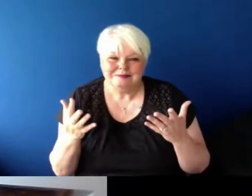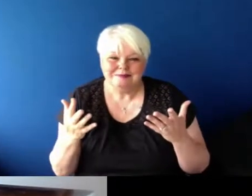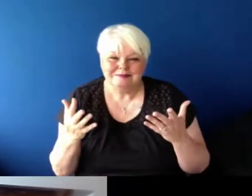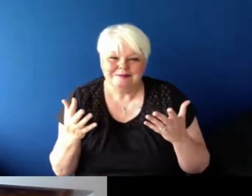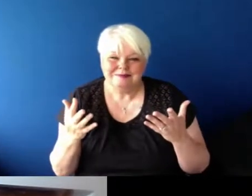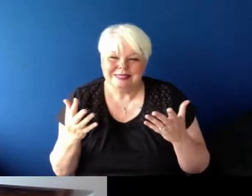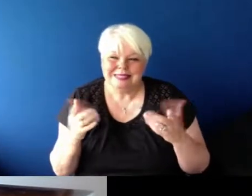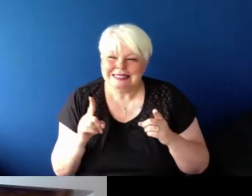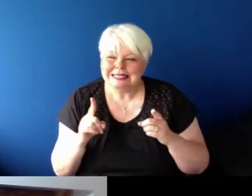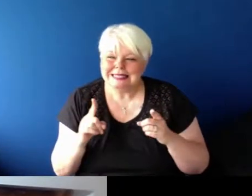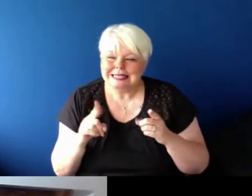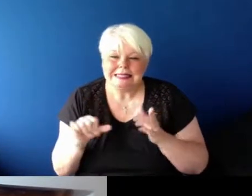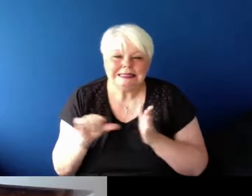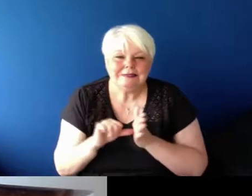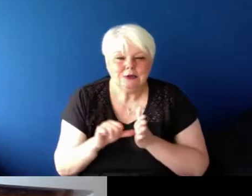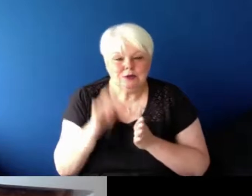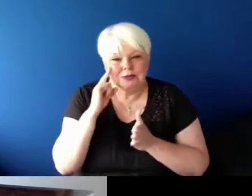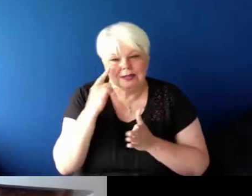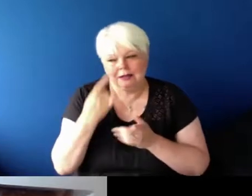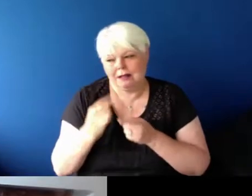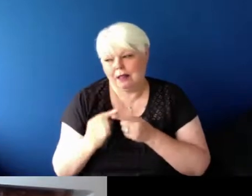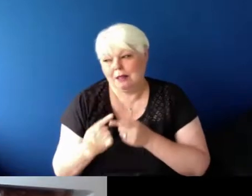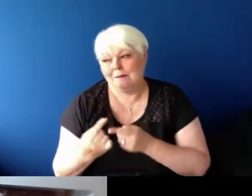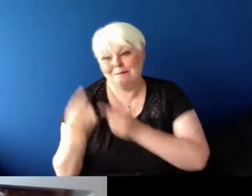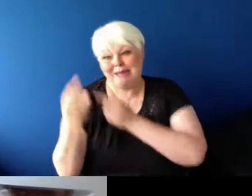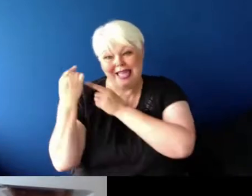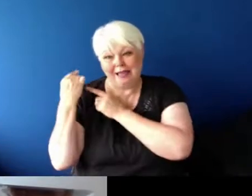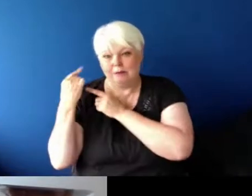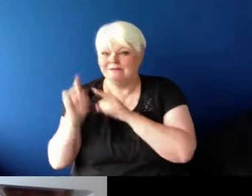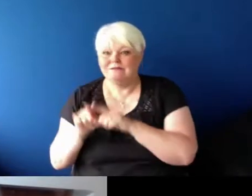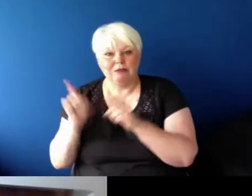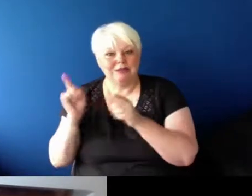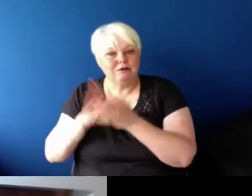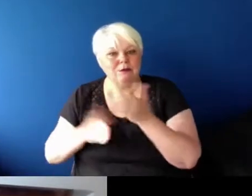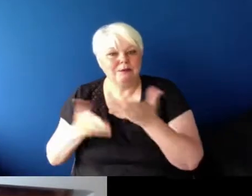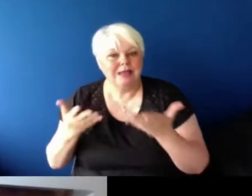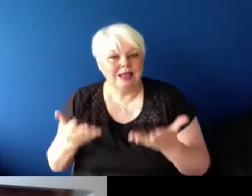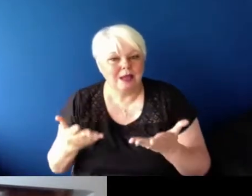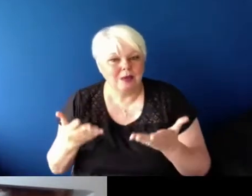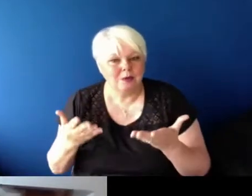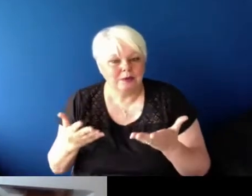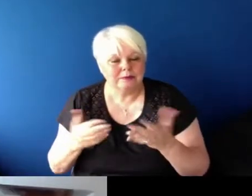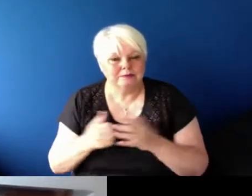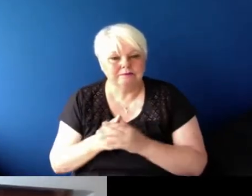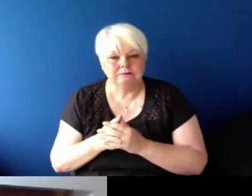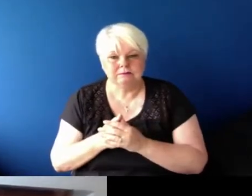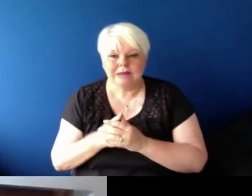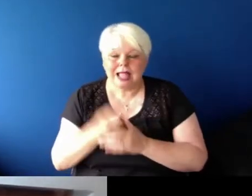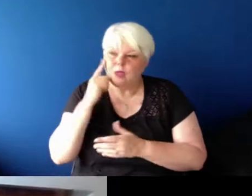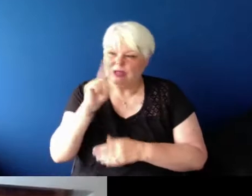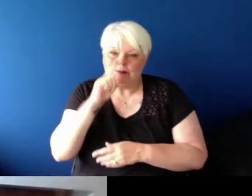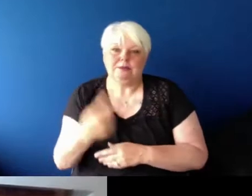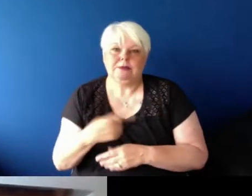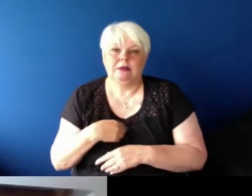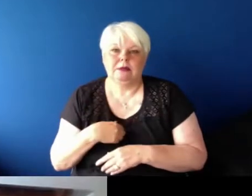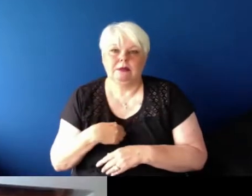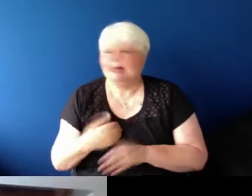it's quite tricky to think myself back into that, because I think I just thought, oh no, that's impossible, that's just silly.